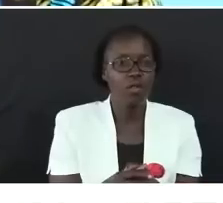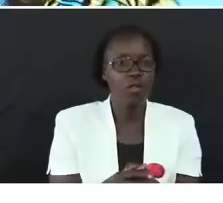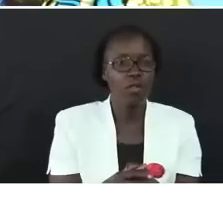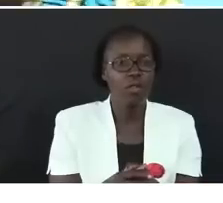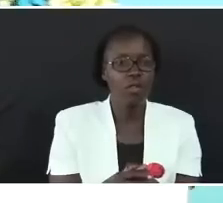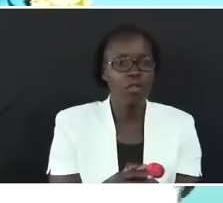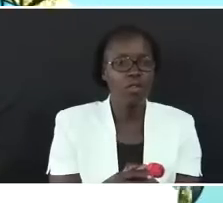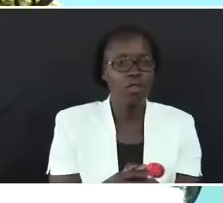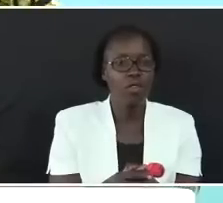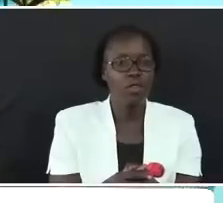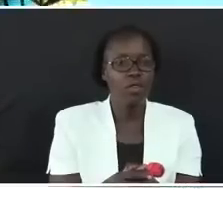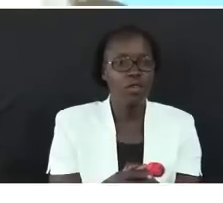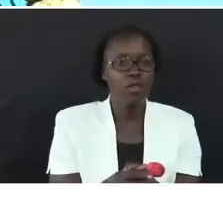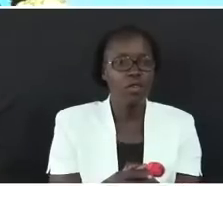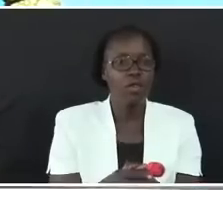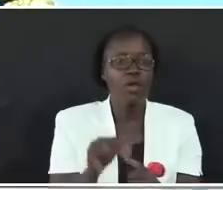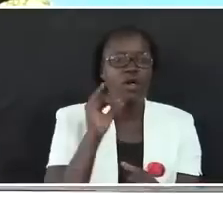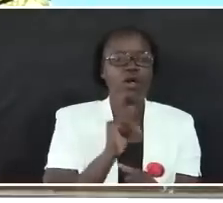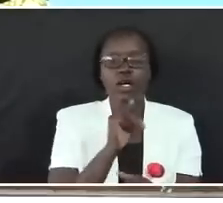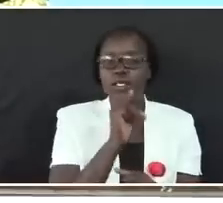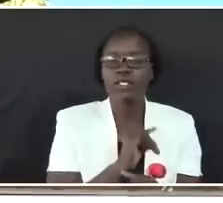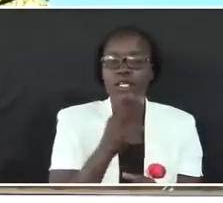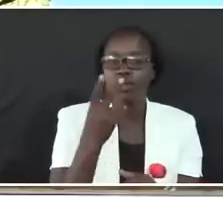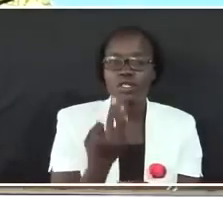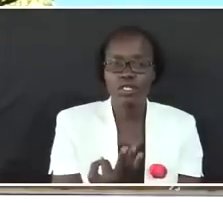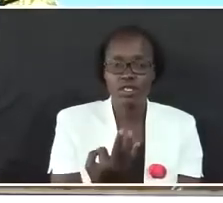Isaiah chapter